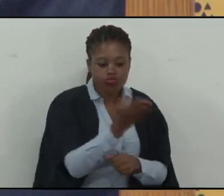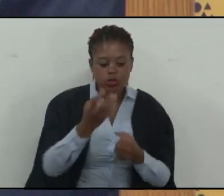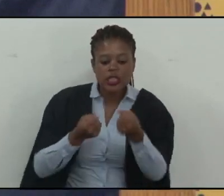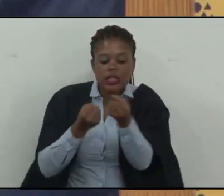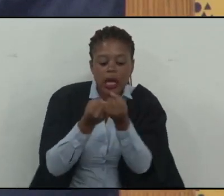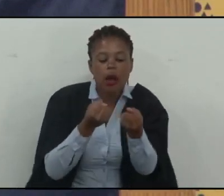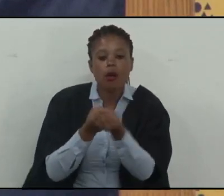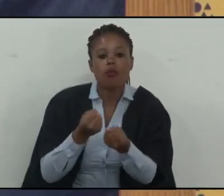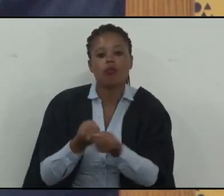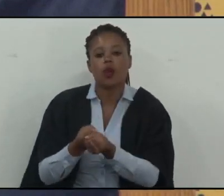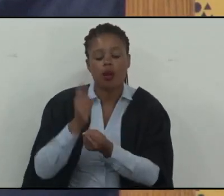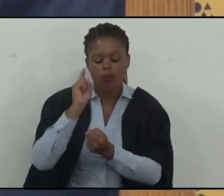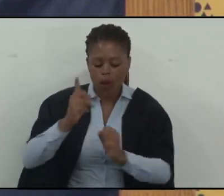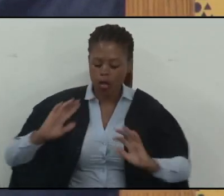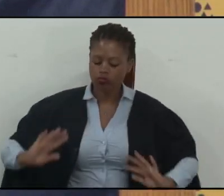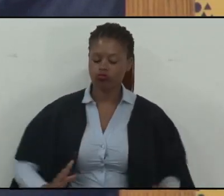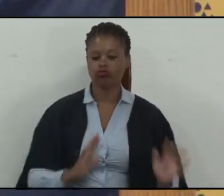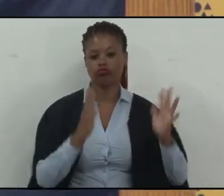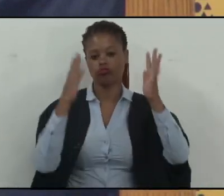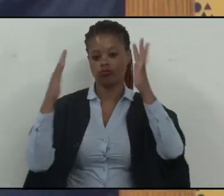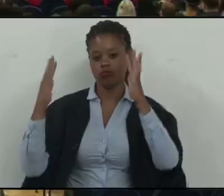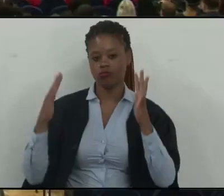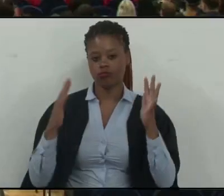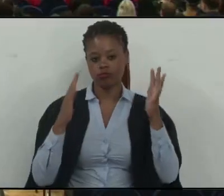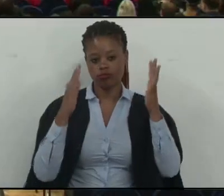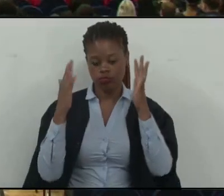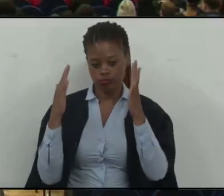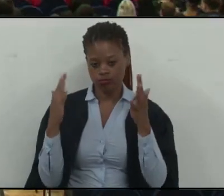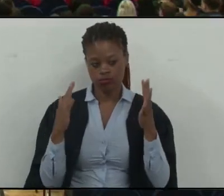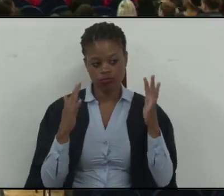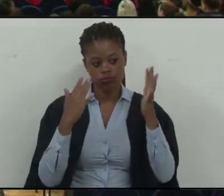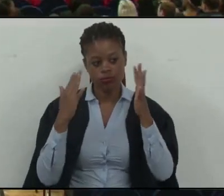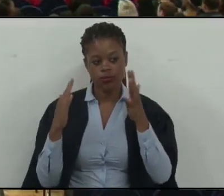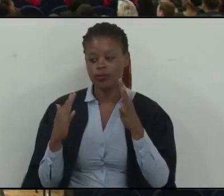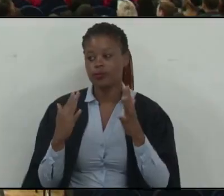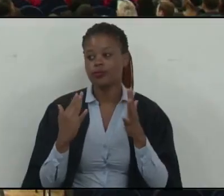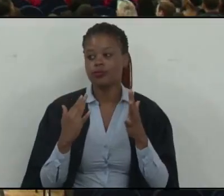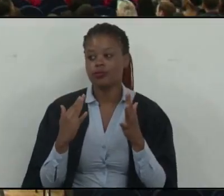as well. Let's give them a round of applause for that.